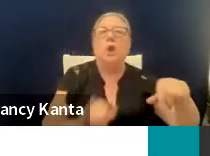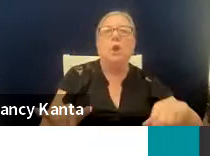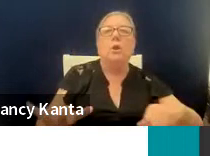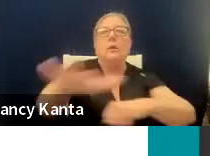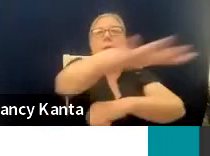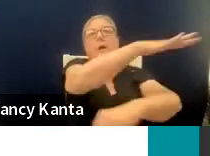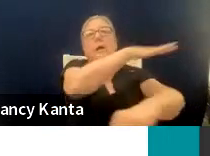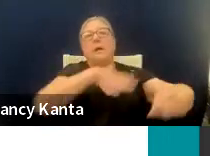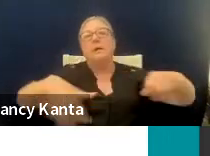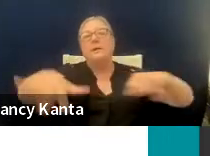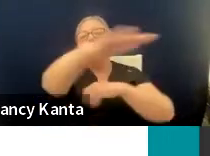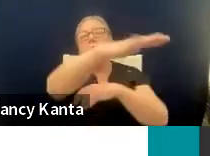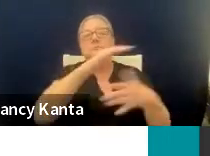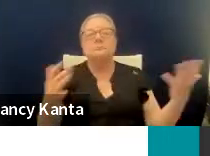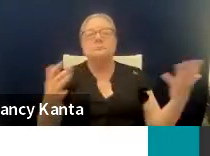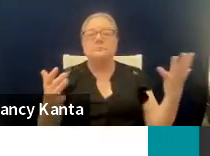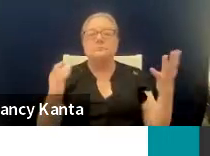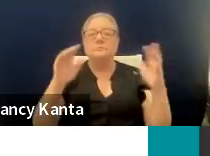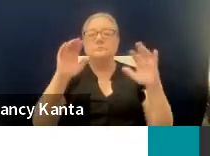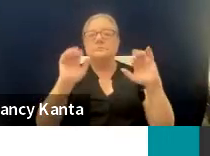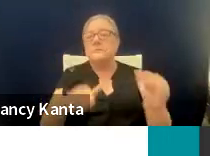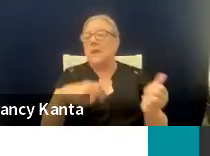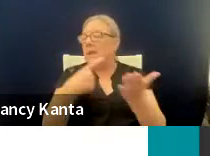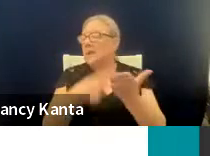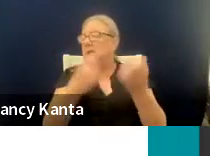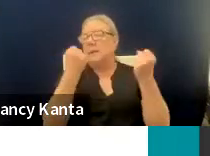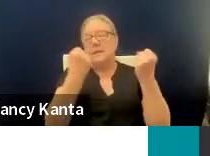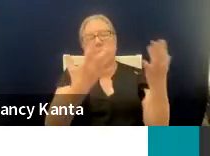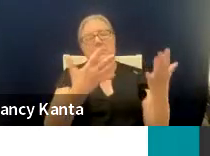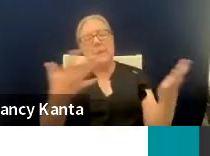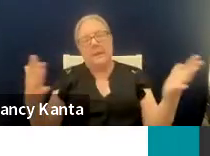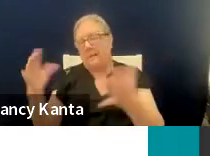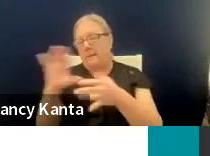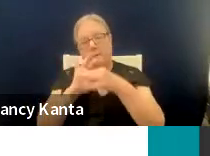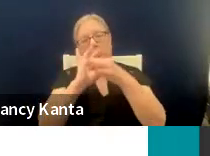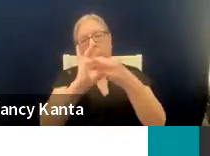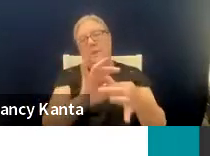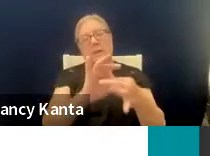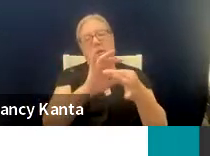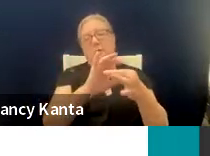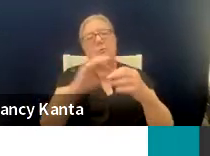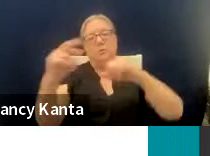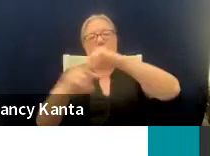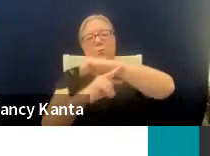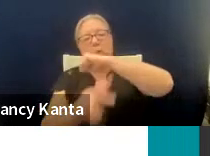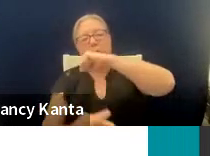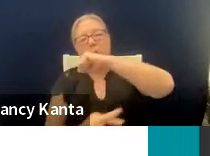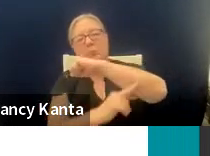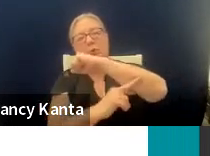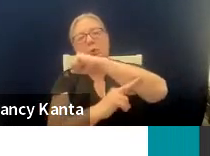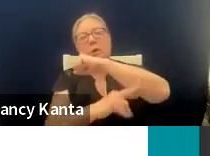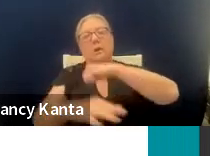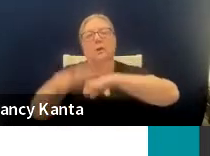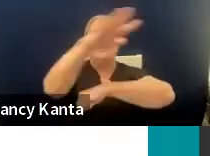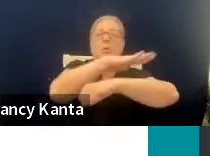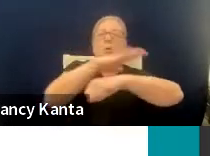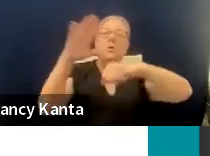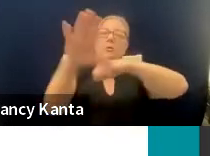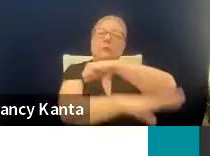things around the design topic and the space around the bridge. But yeah, a lot more to